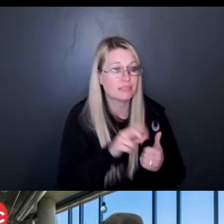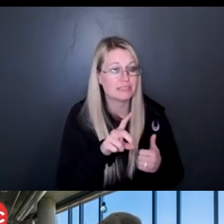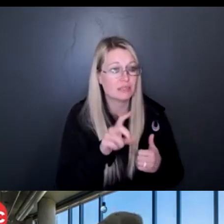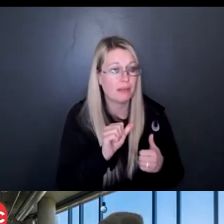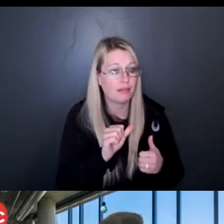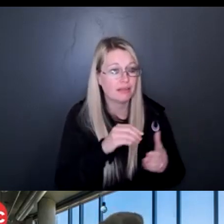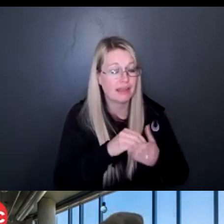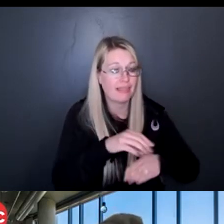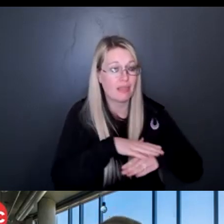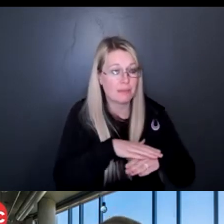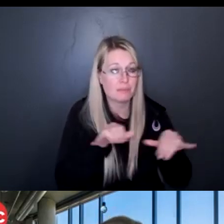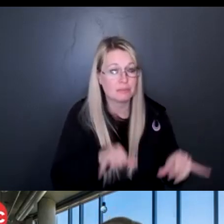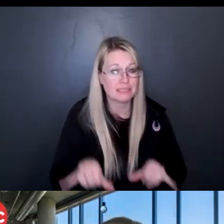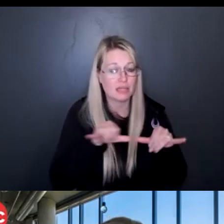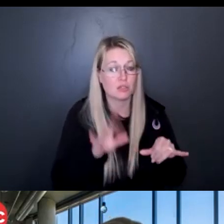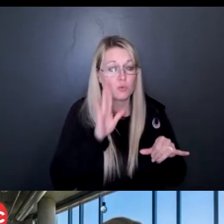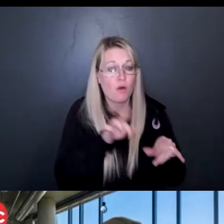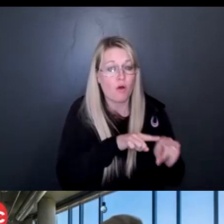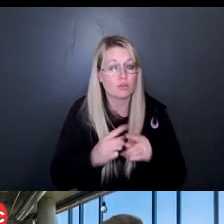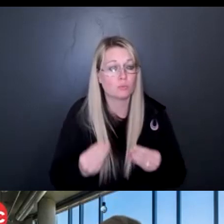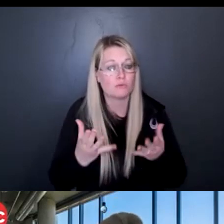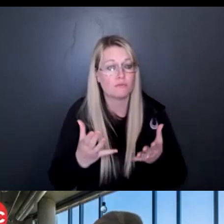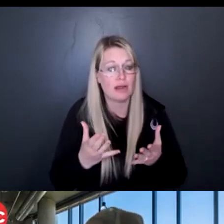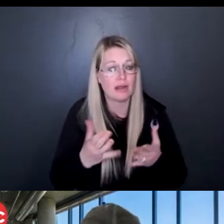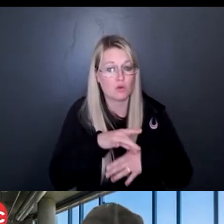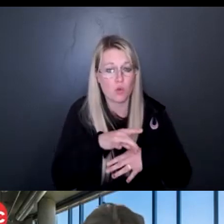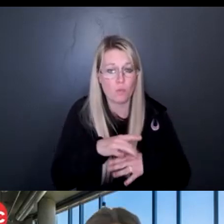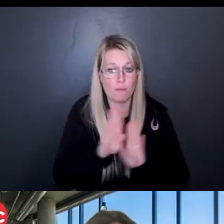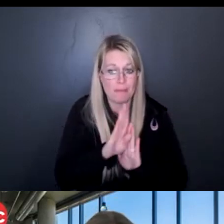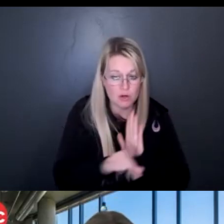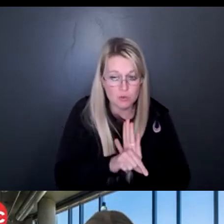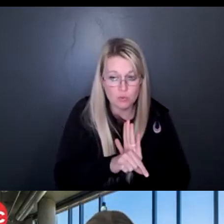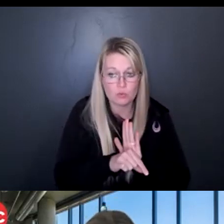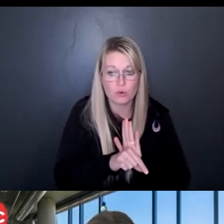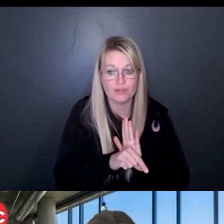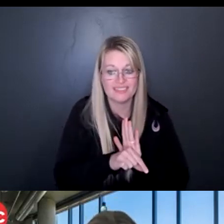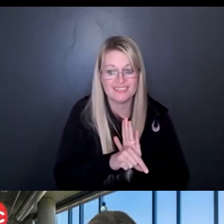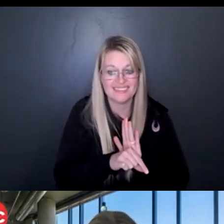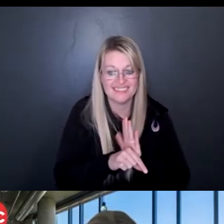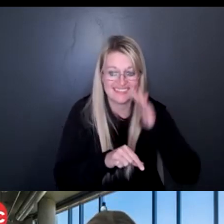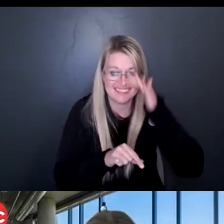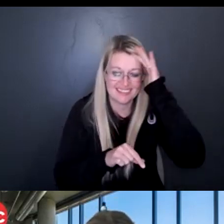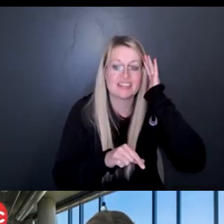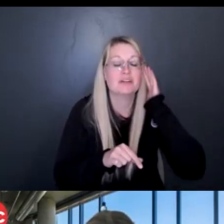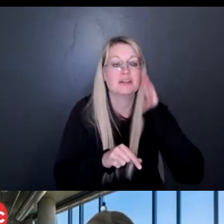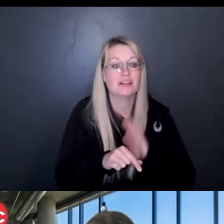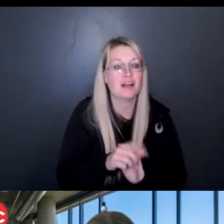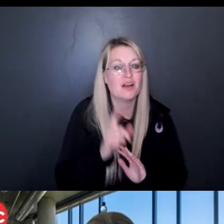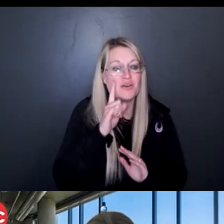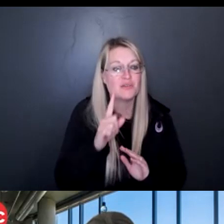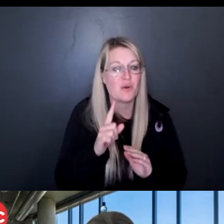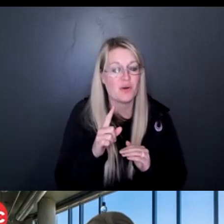the minimum standards will also provide the global background for different organizations to acknowledge,